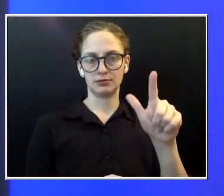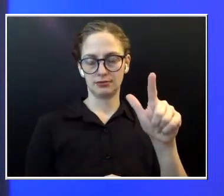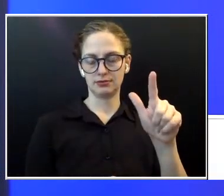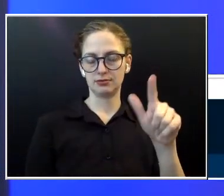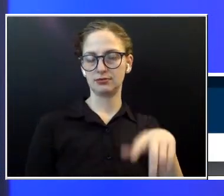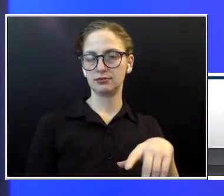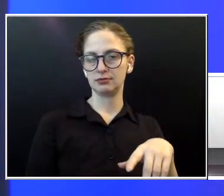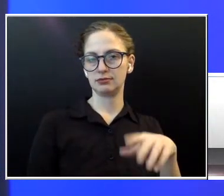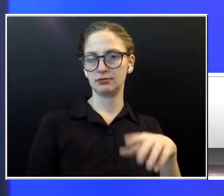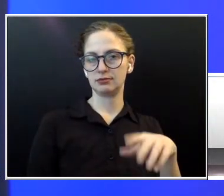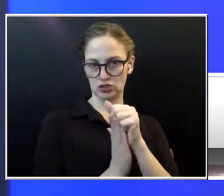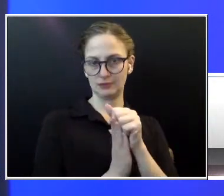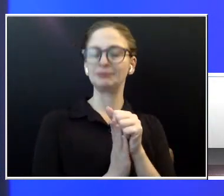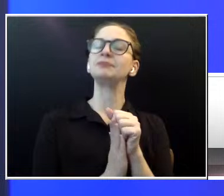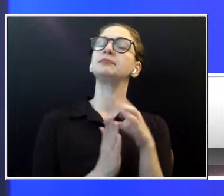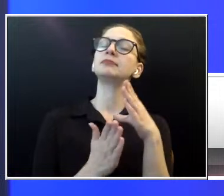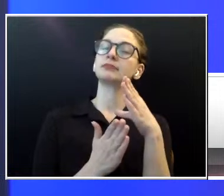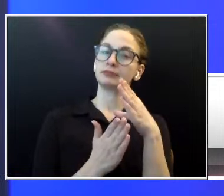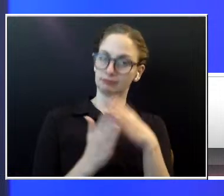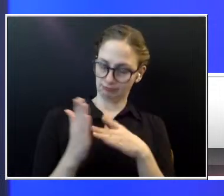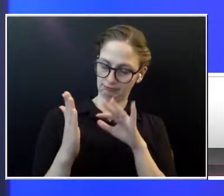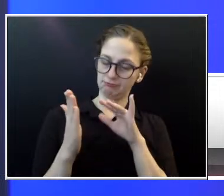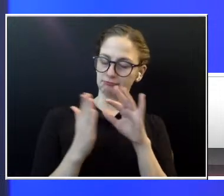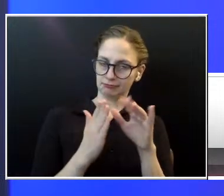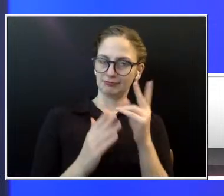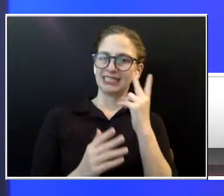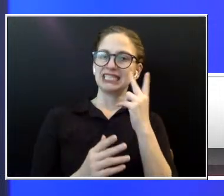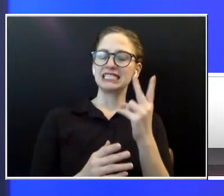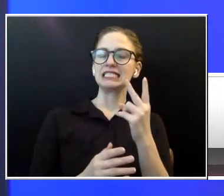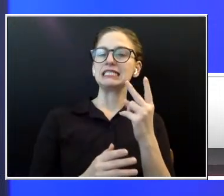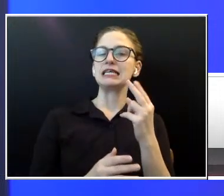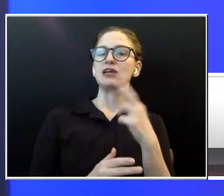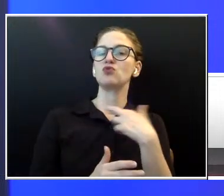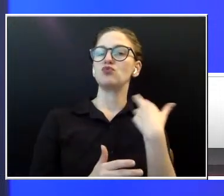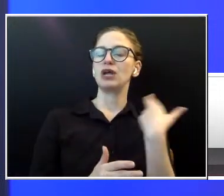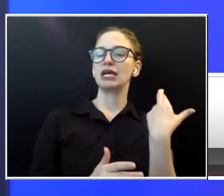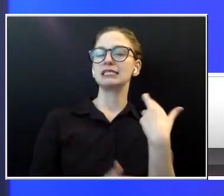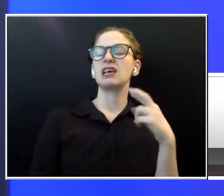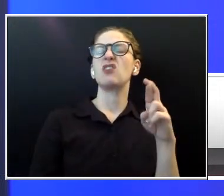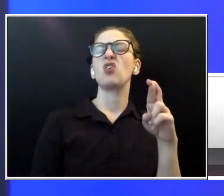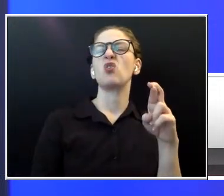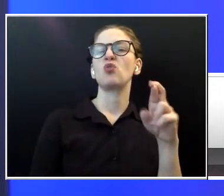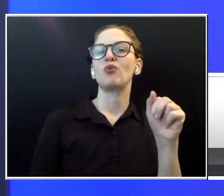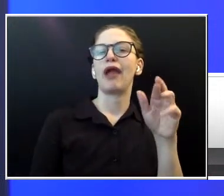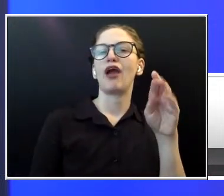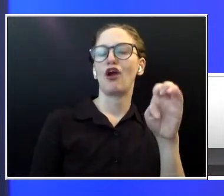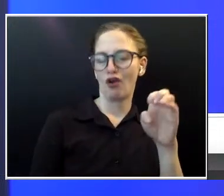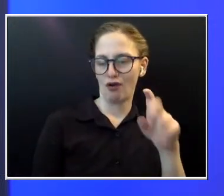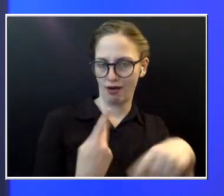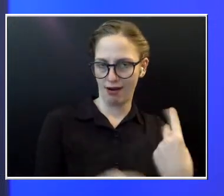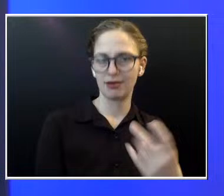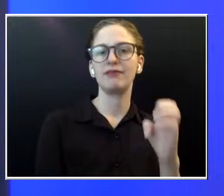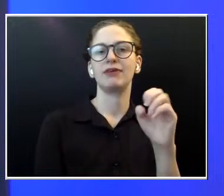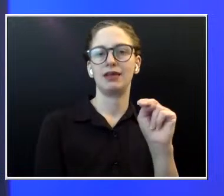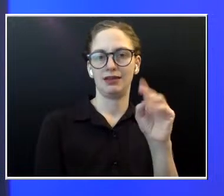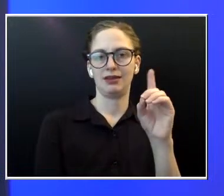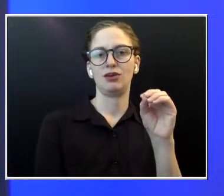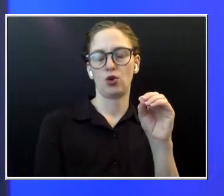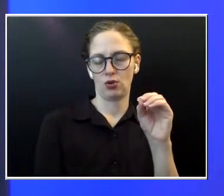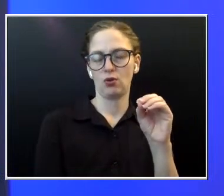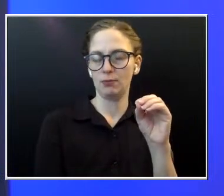rare type of endometrial cancer associated with some of the BRCA genes, but it goes back to